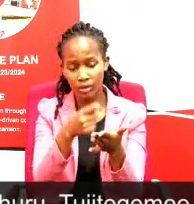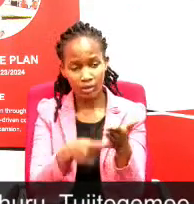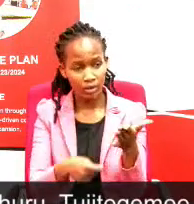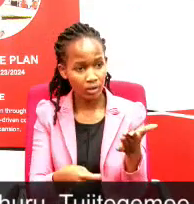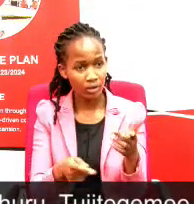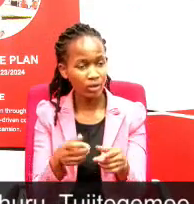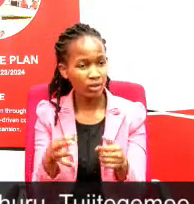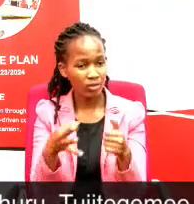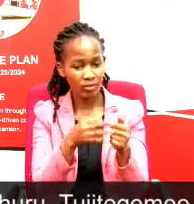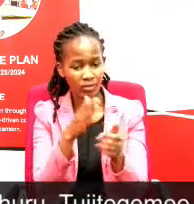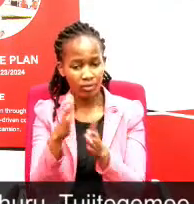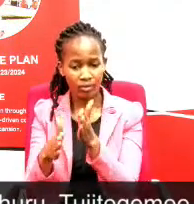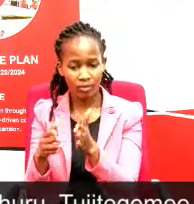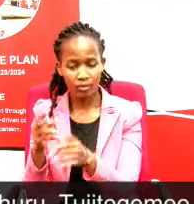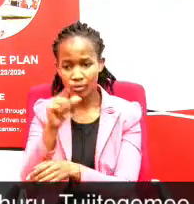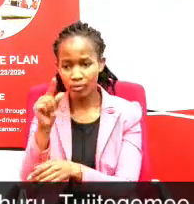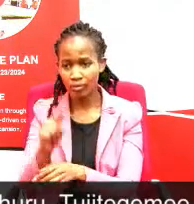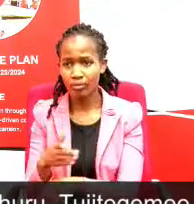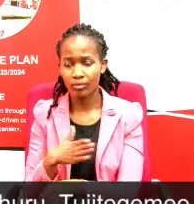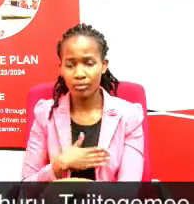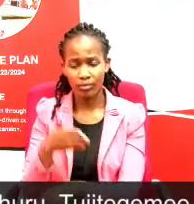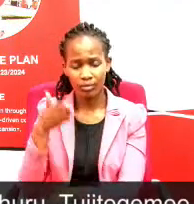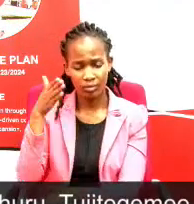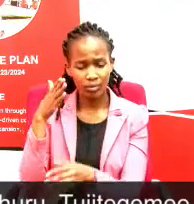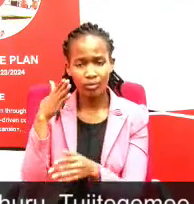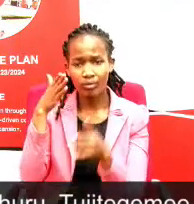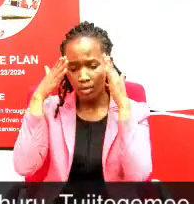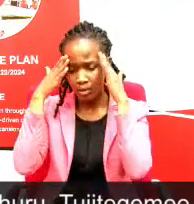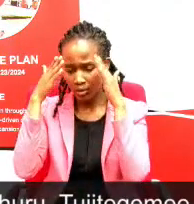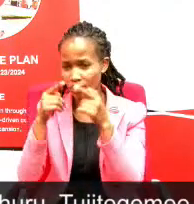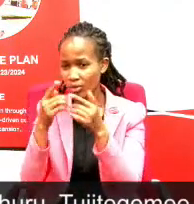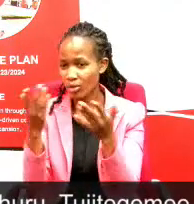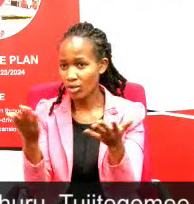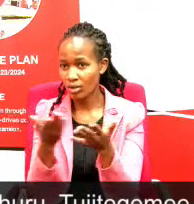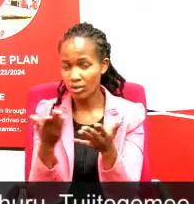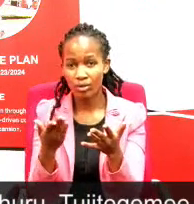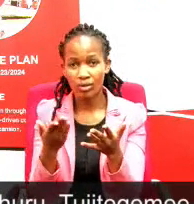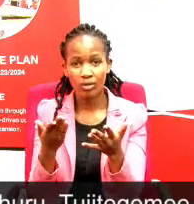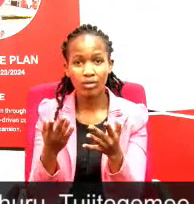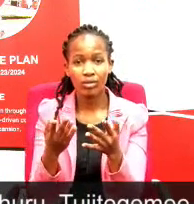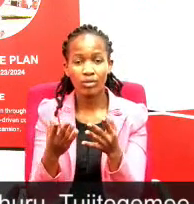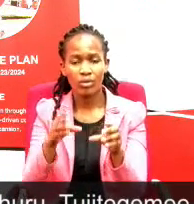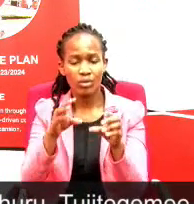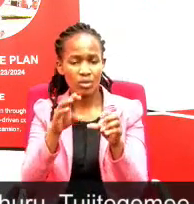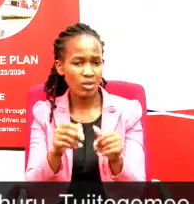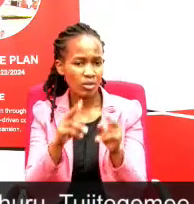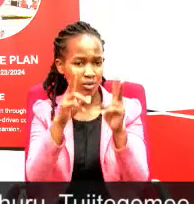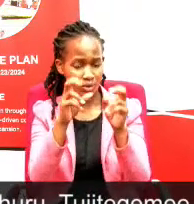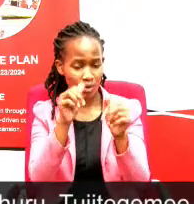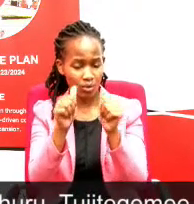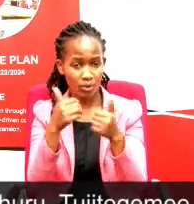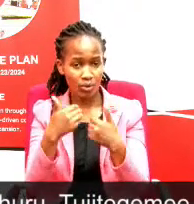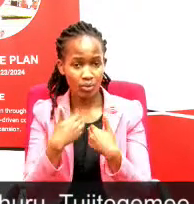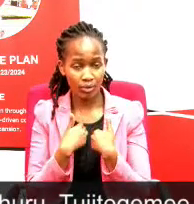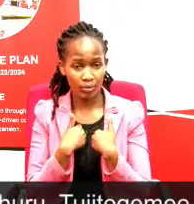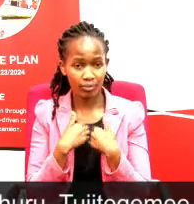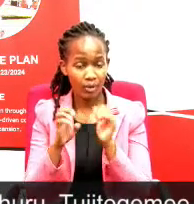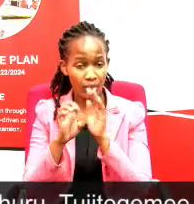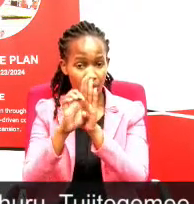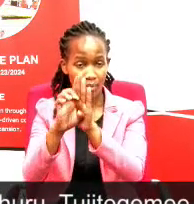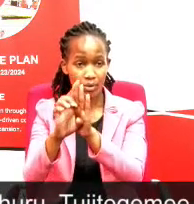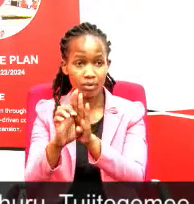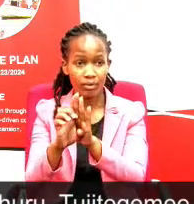8th corporate plan for the region, we are looking forward to seeing where it will address some underlying issues